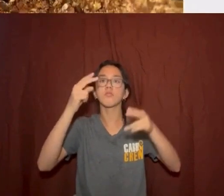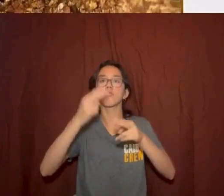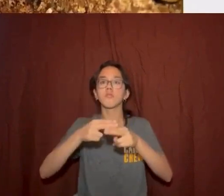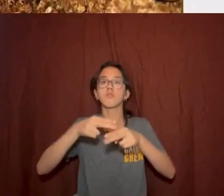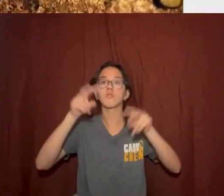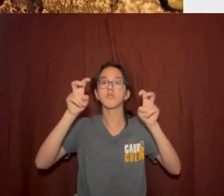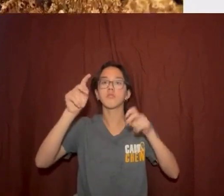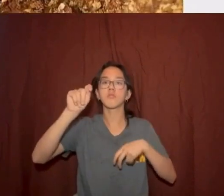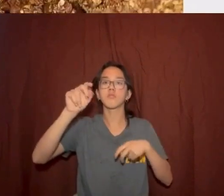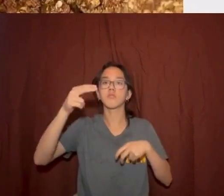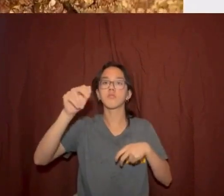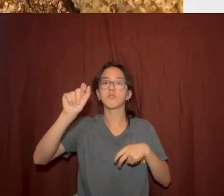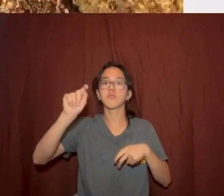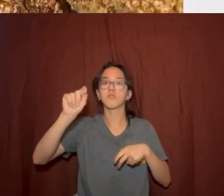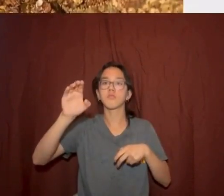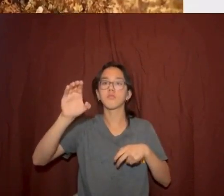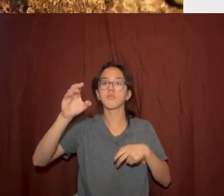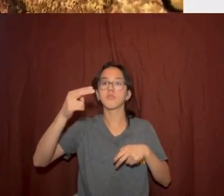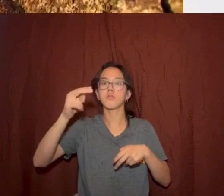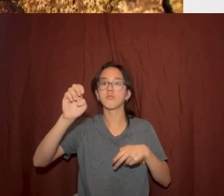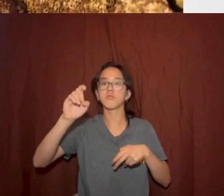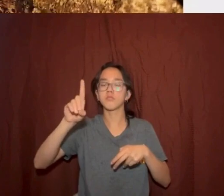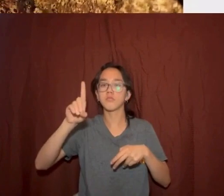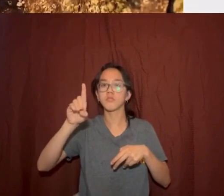It's a thatched barnacle.